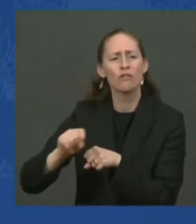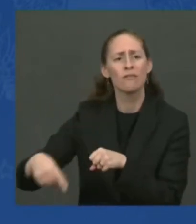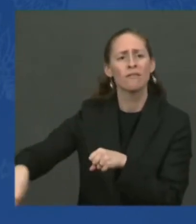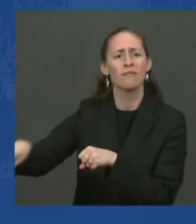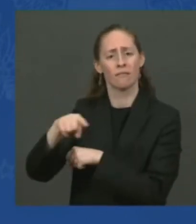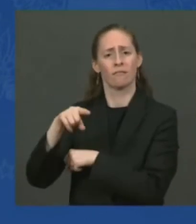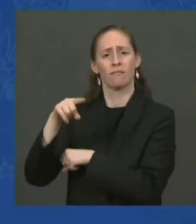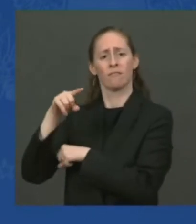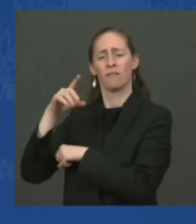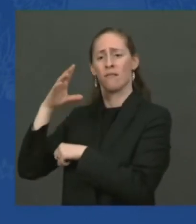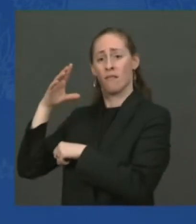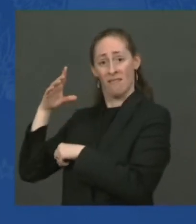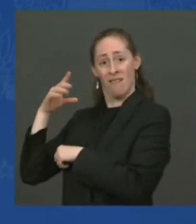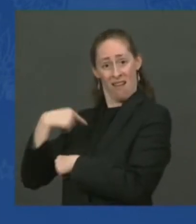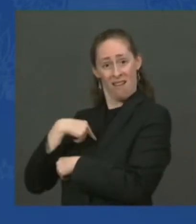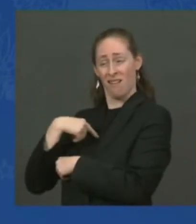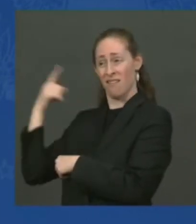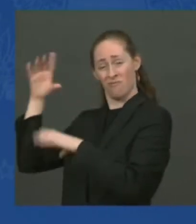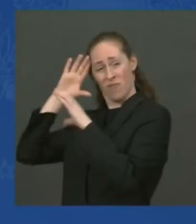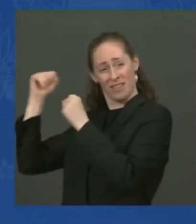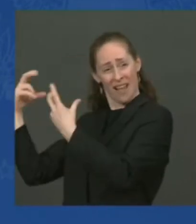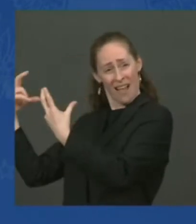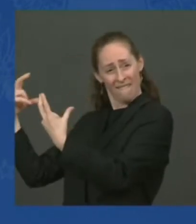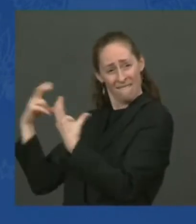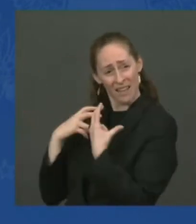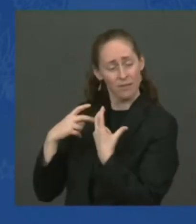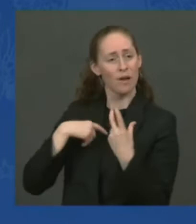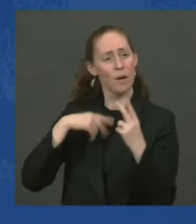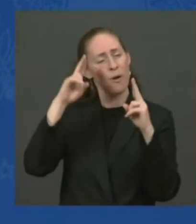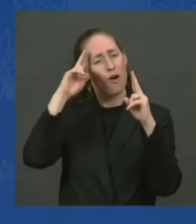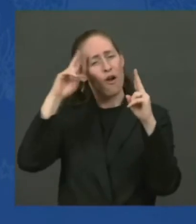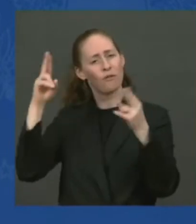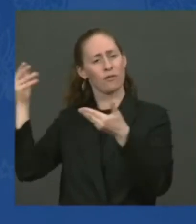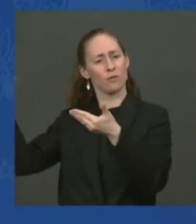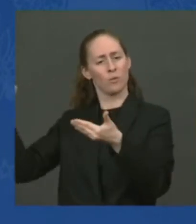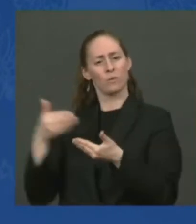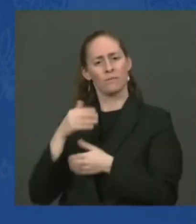to introduce the 46th President of the United States, Joe Biden.